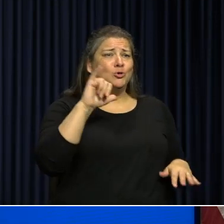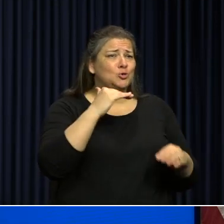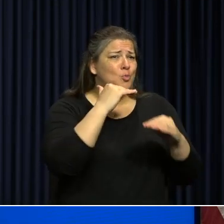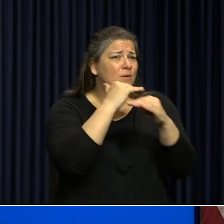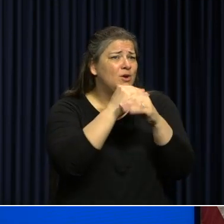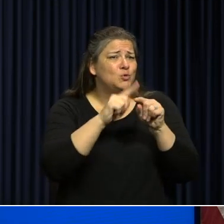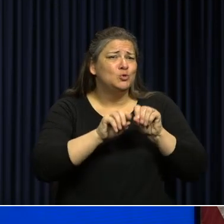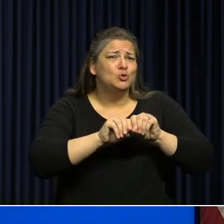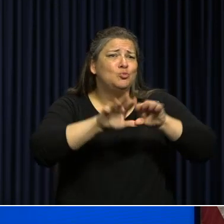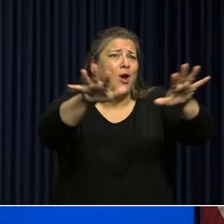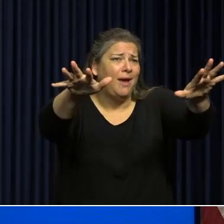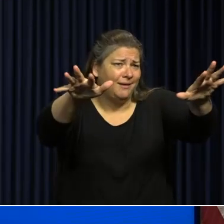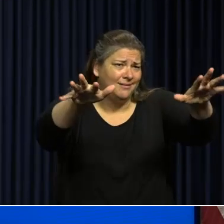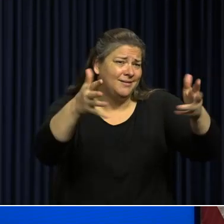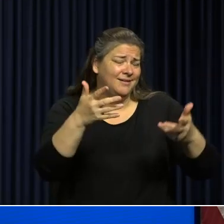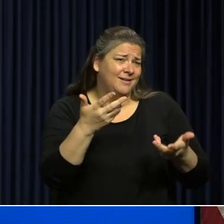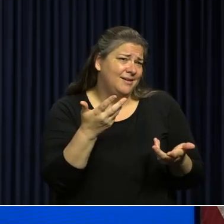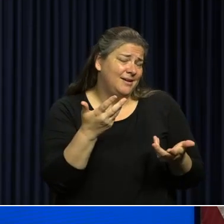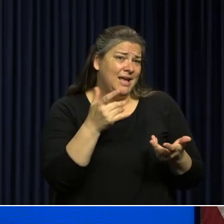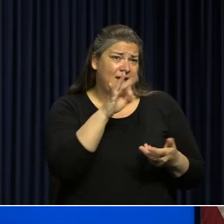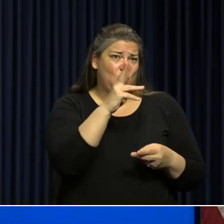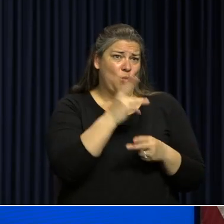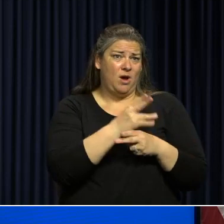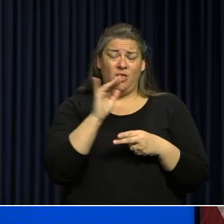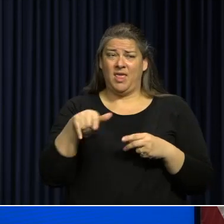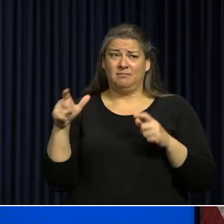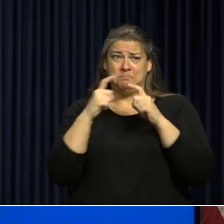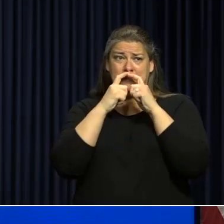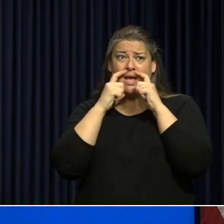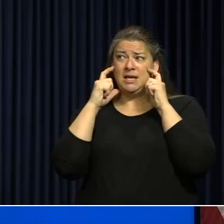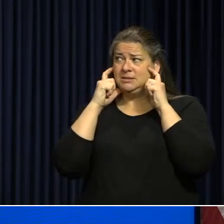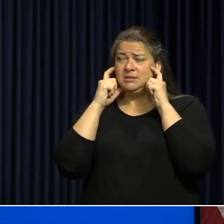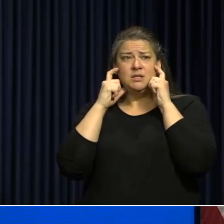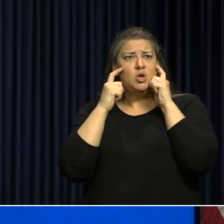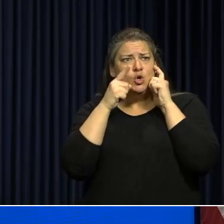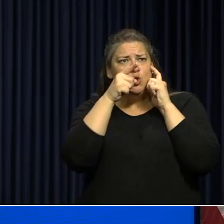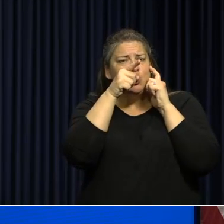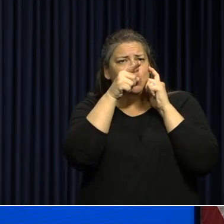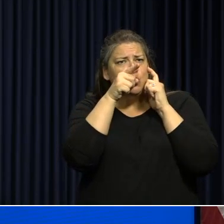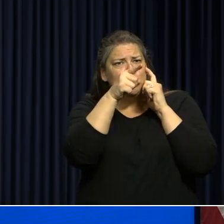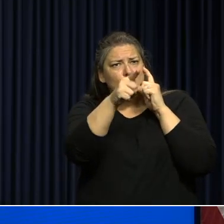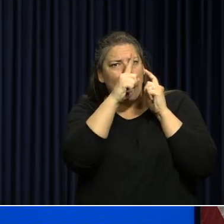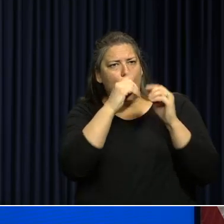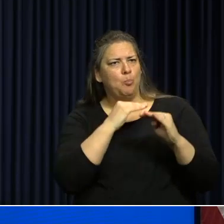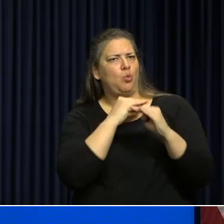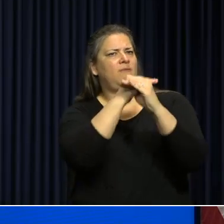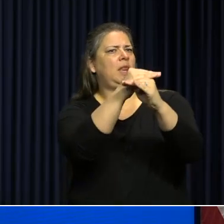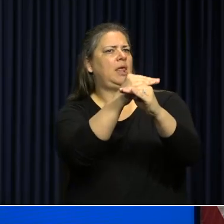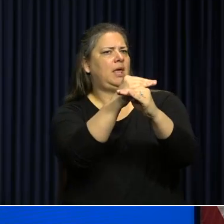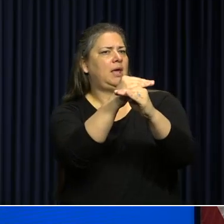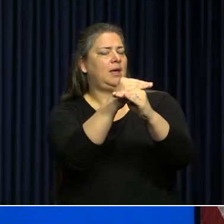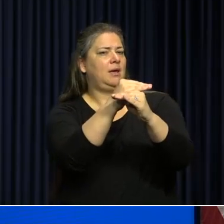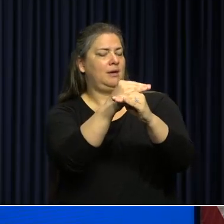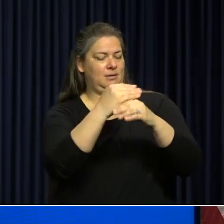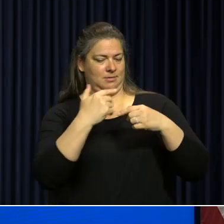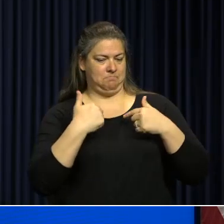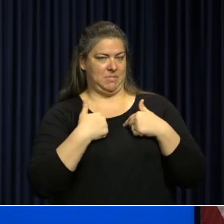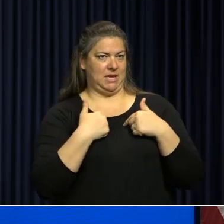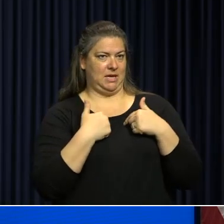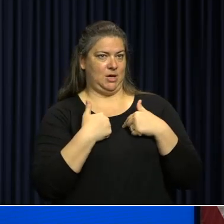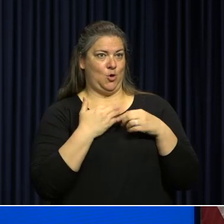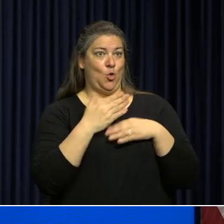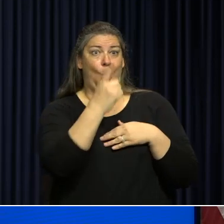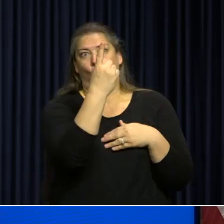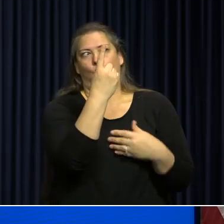other people. So if you're wearing something like this, you are preventing, in many instances, your ability, at least through